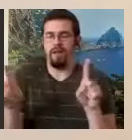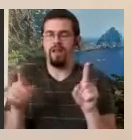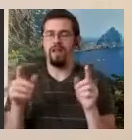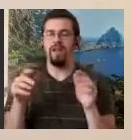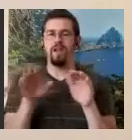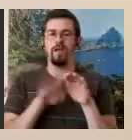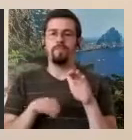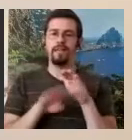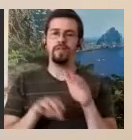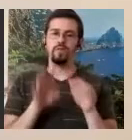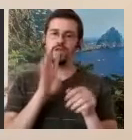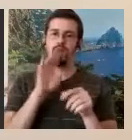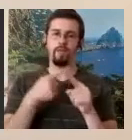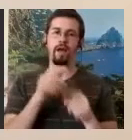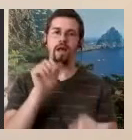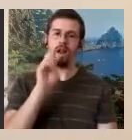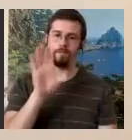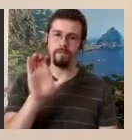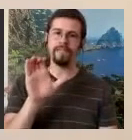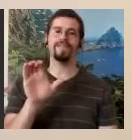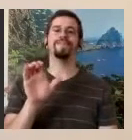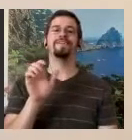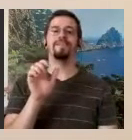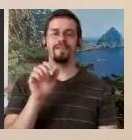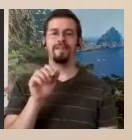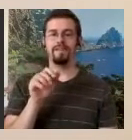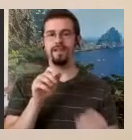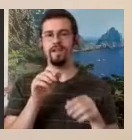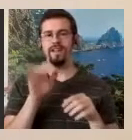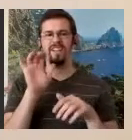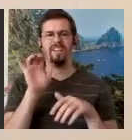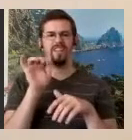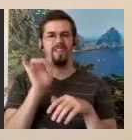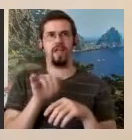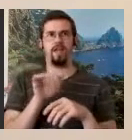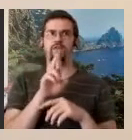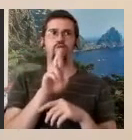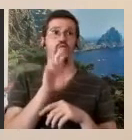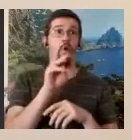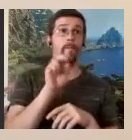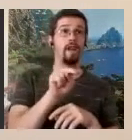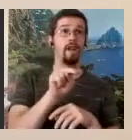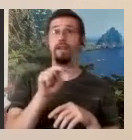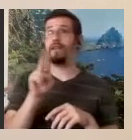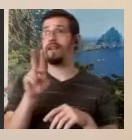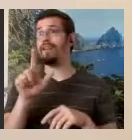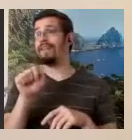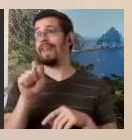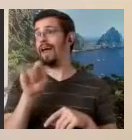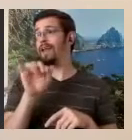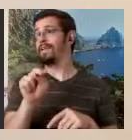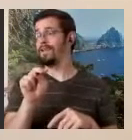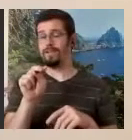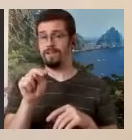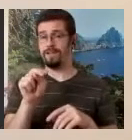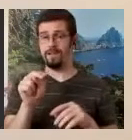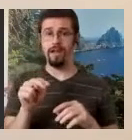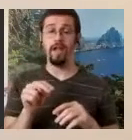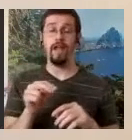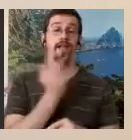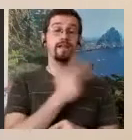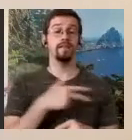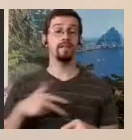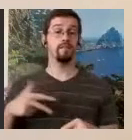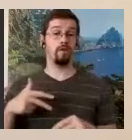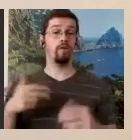C. It all looks very similar under that Roman or Latin umbrella. And how in Denmark, for example, they have